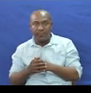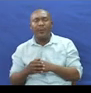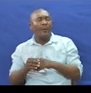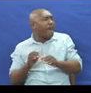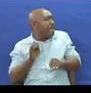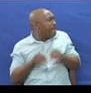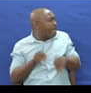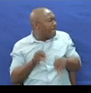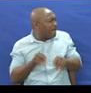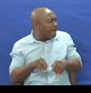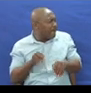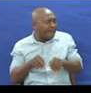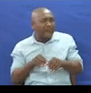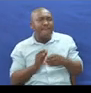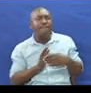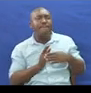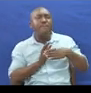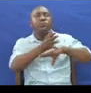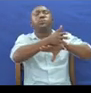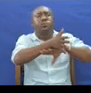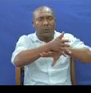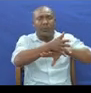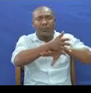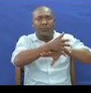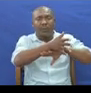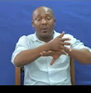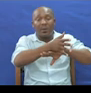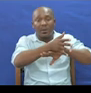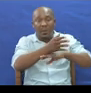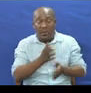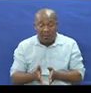The rat ran across the path